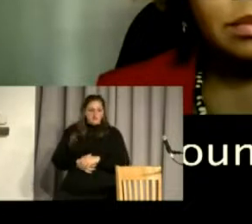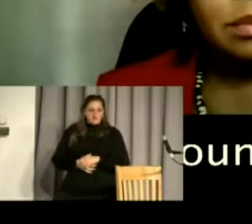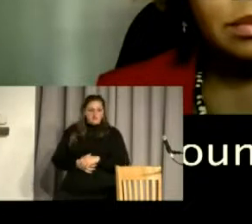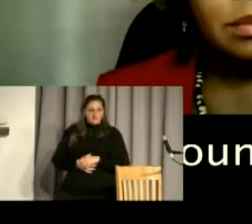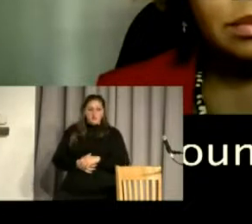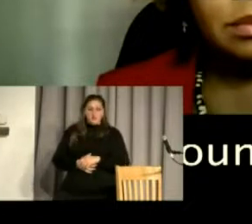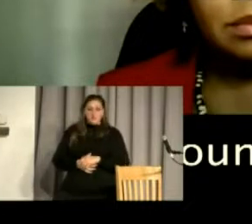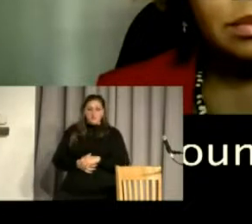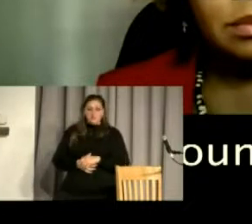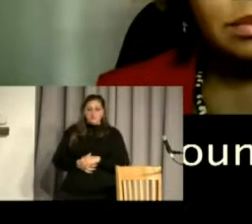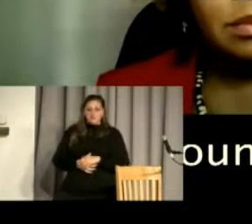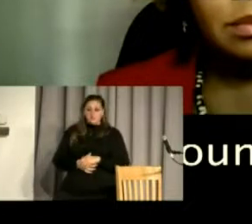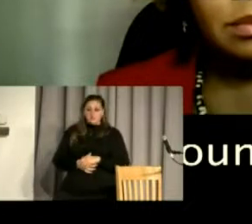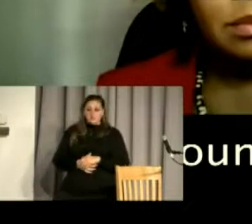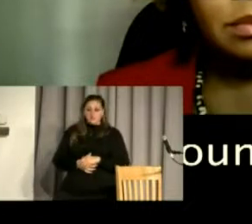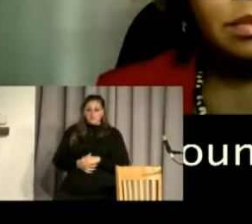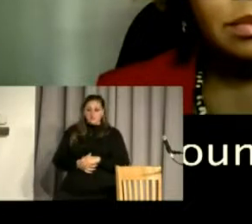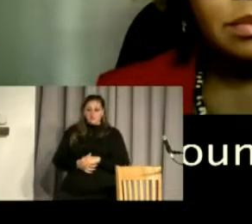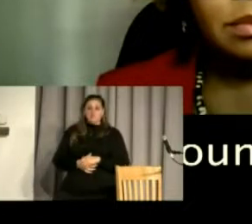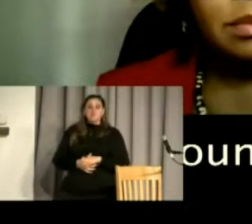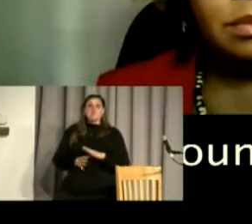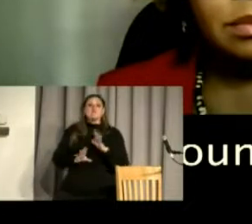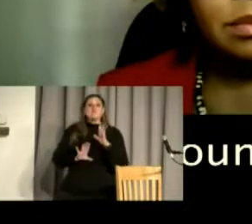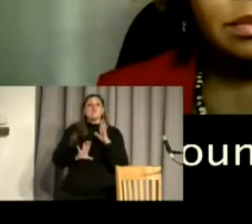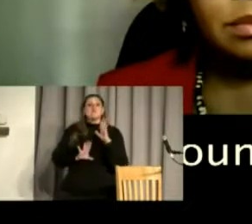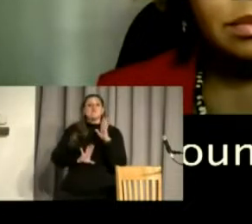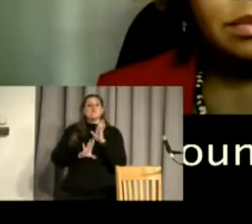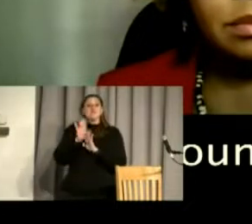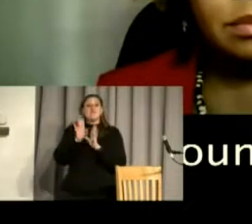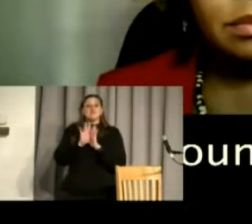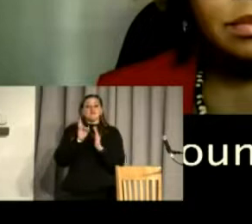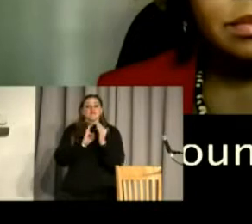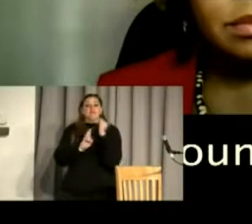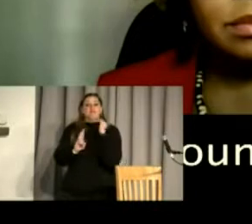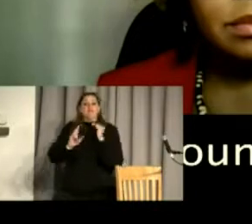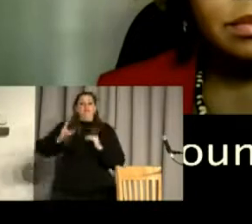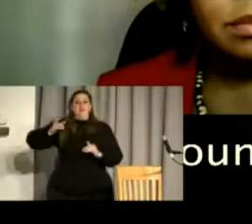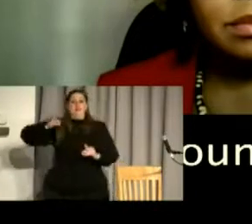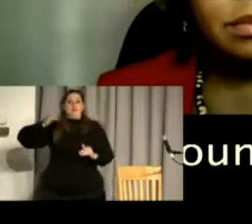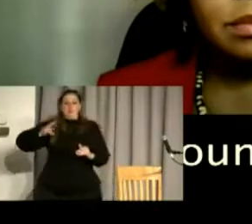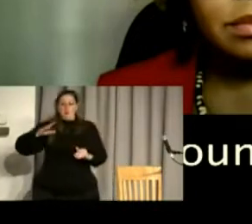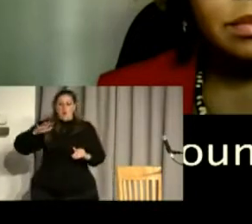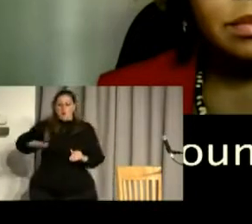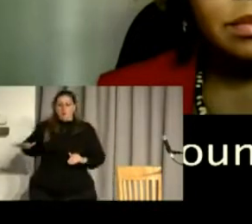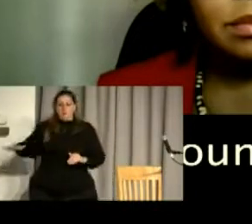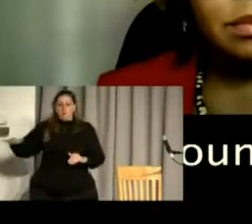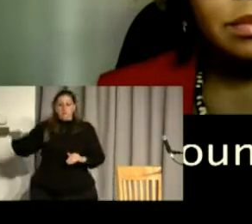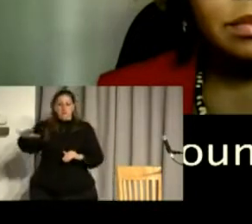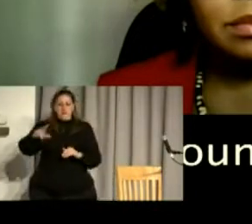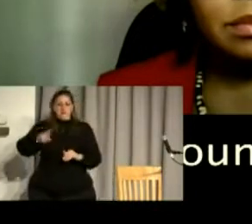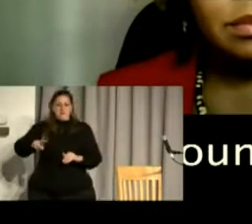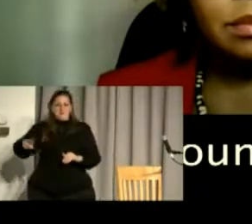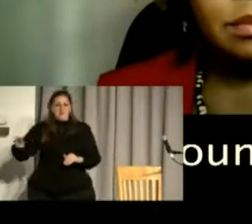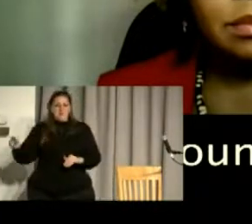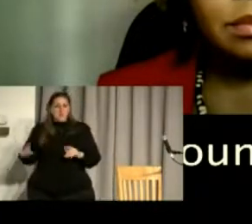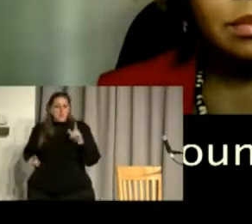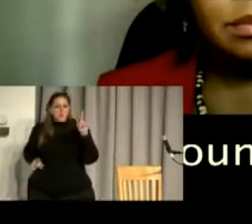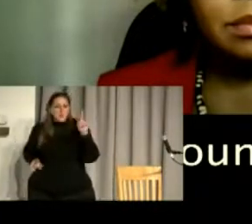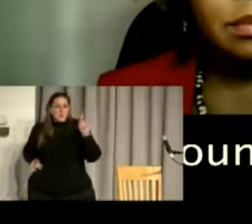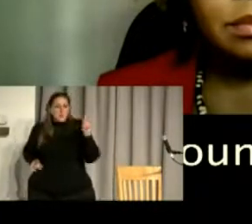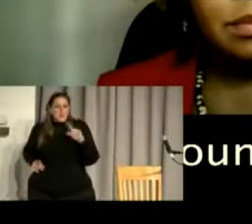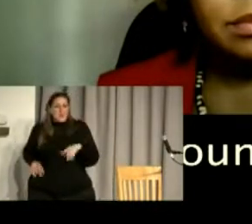try to develop a predictive method for locating historic cemeteries throughout the region, we